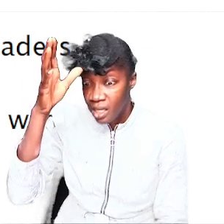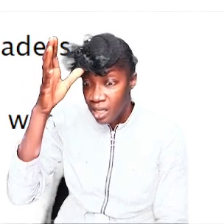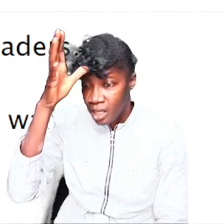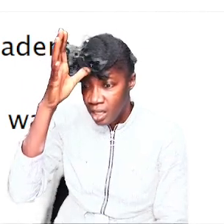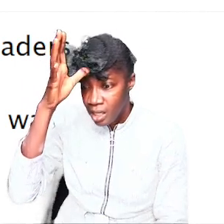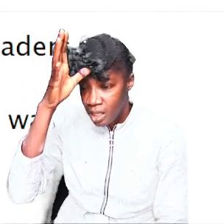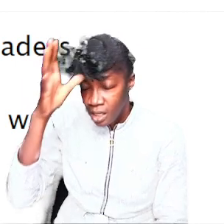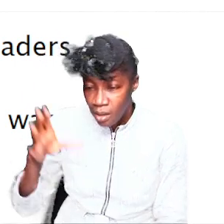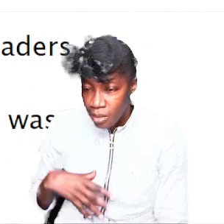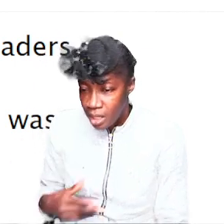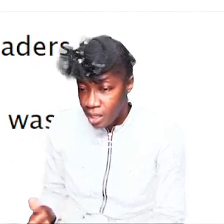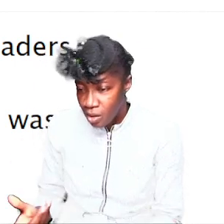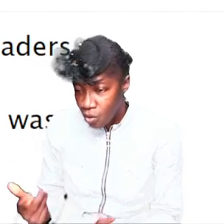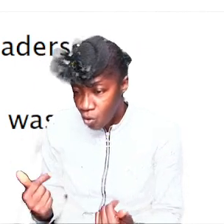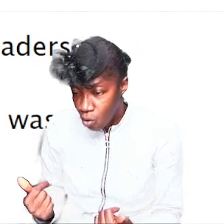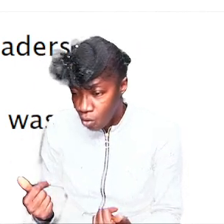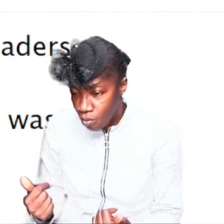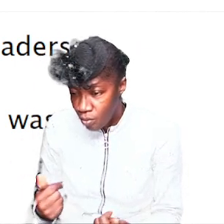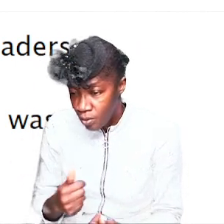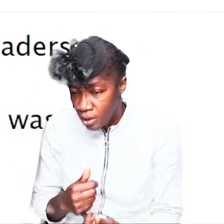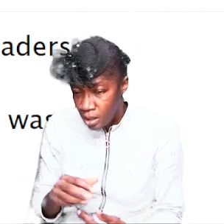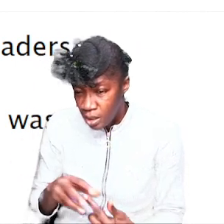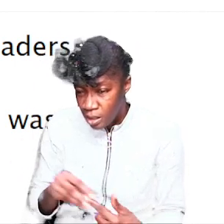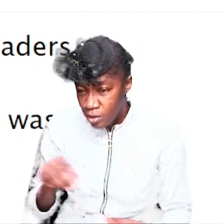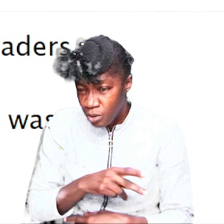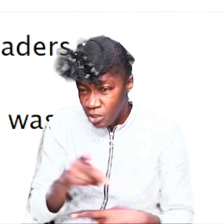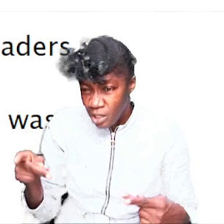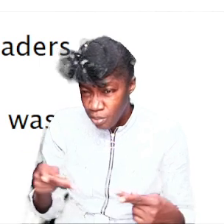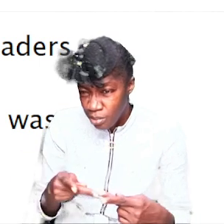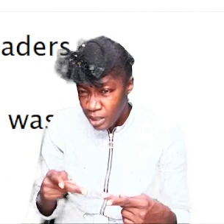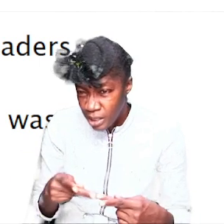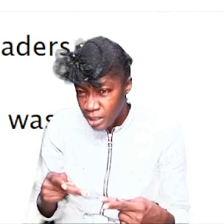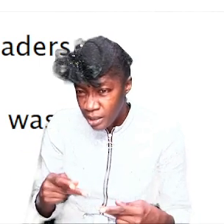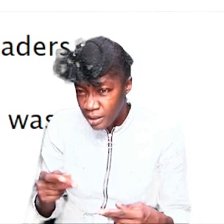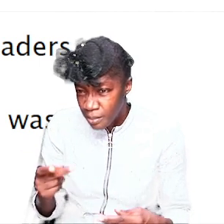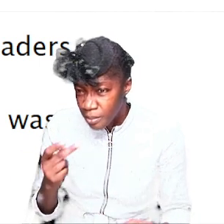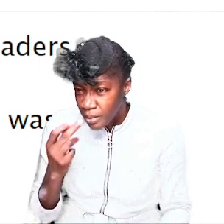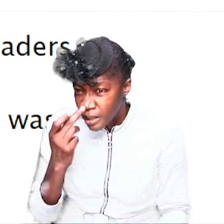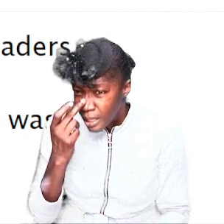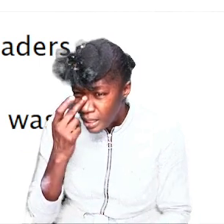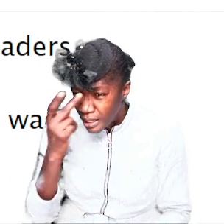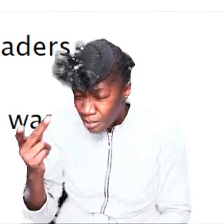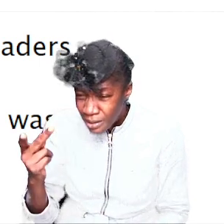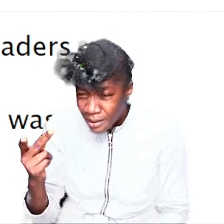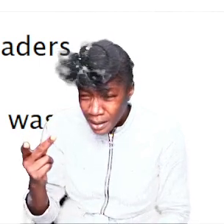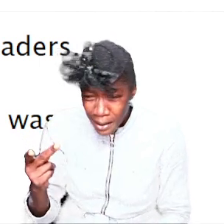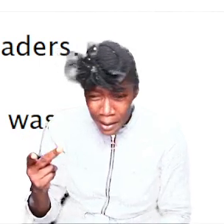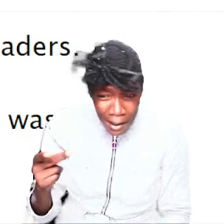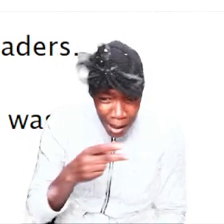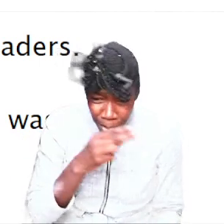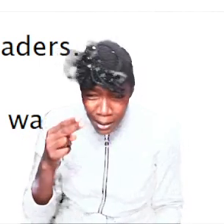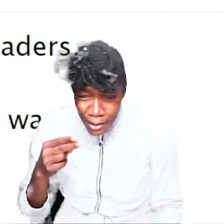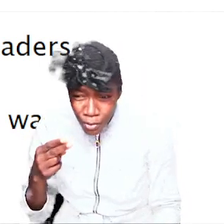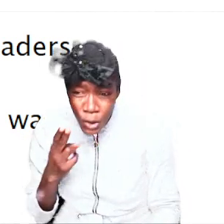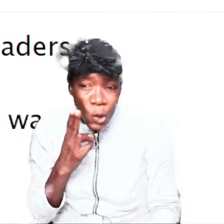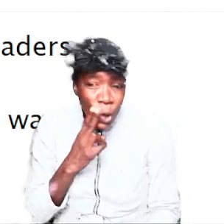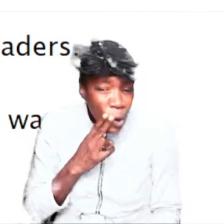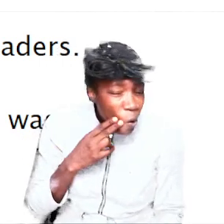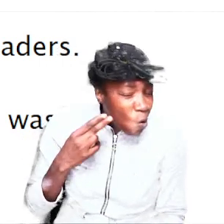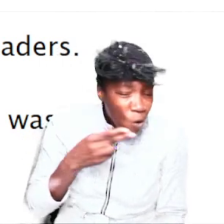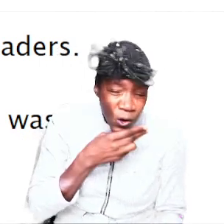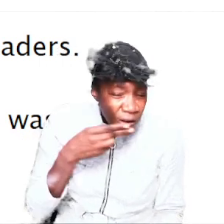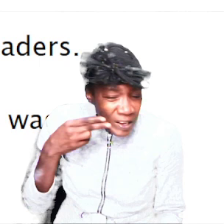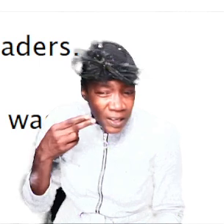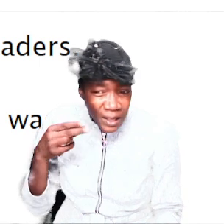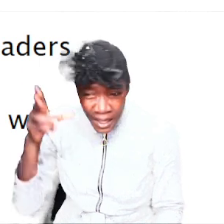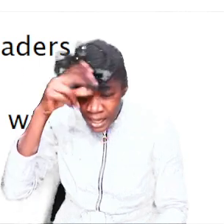the men came to a certain place, they saw a log with honey running from it. And Jonathan dipped